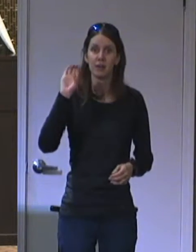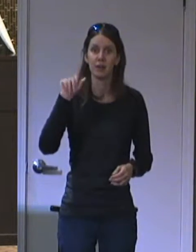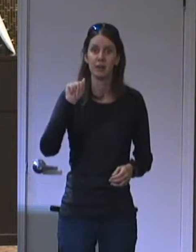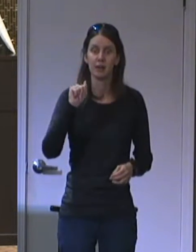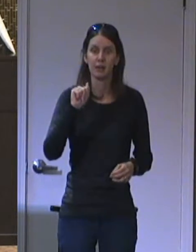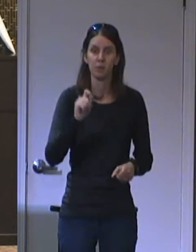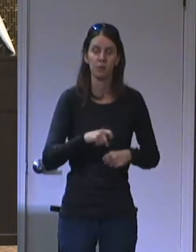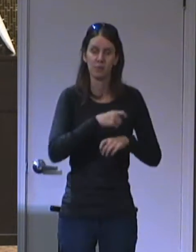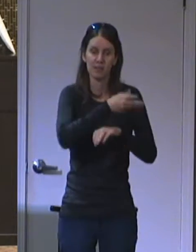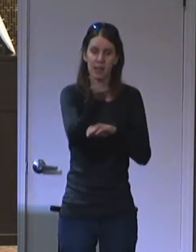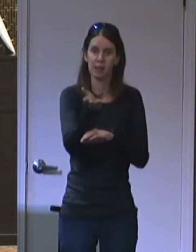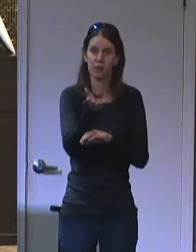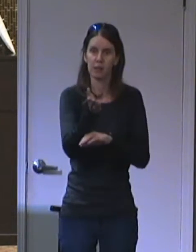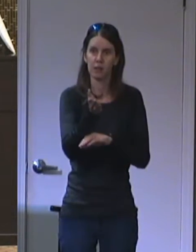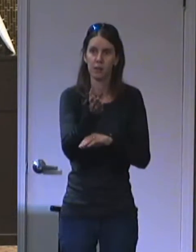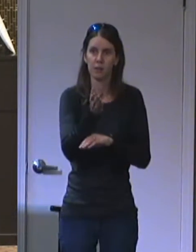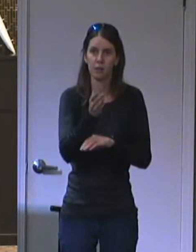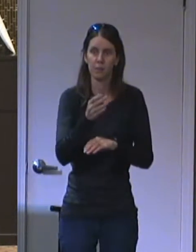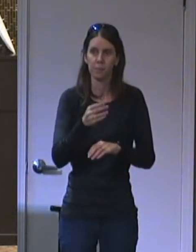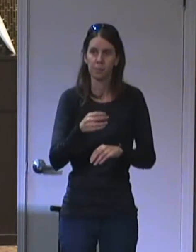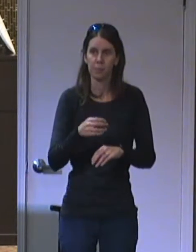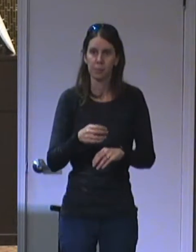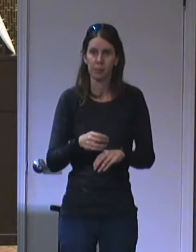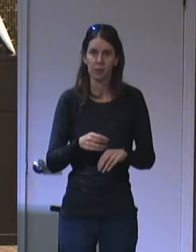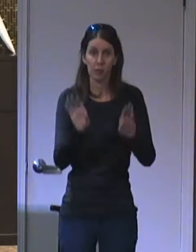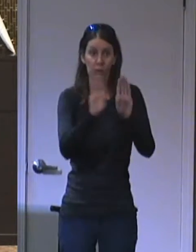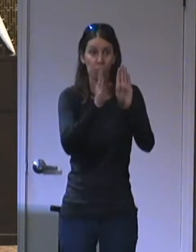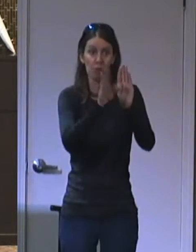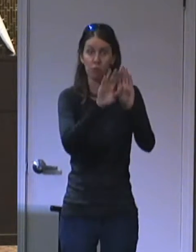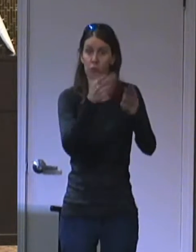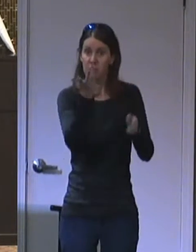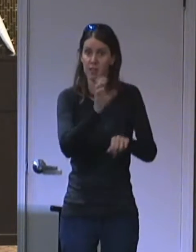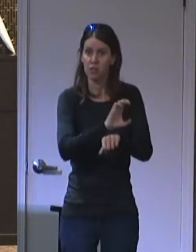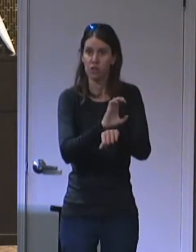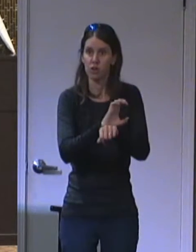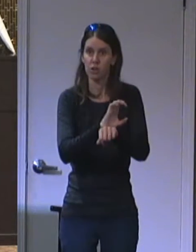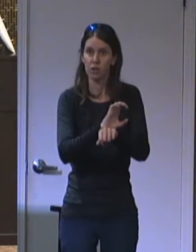there. And coming through those doors,